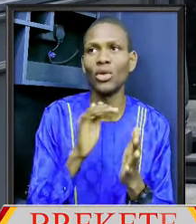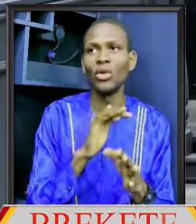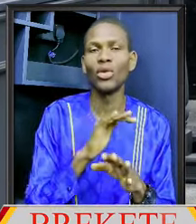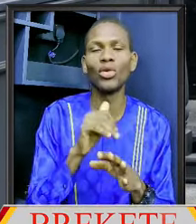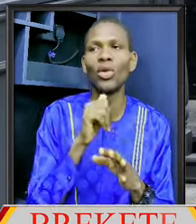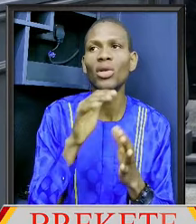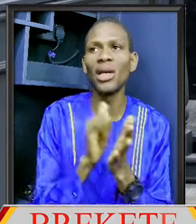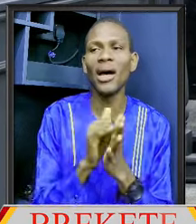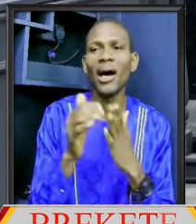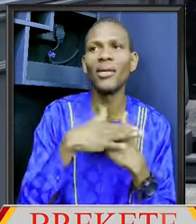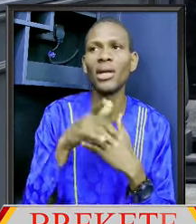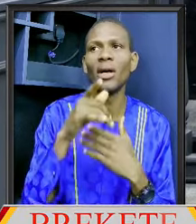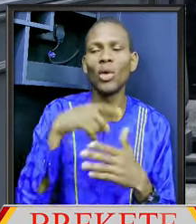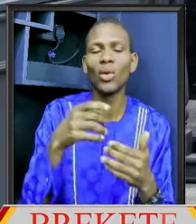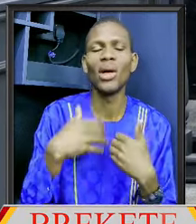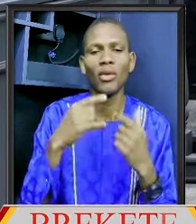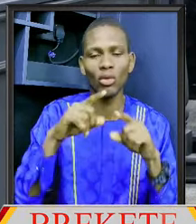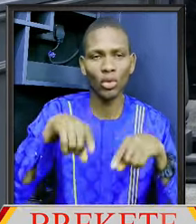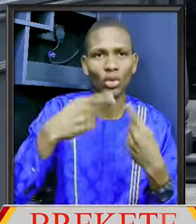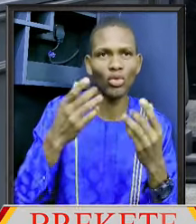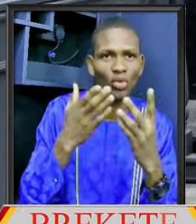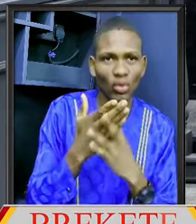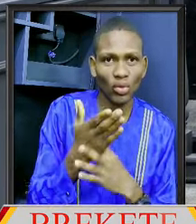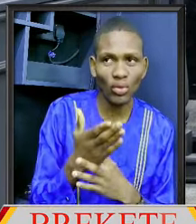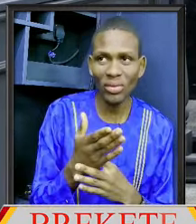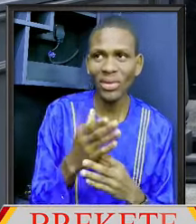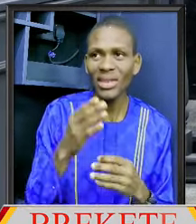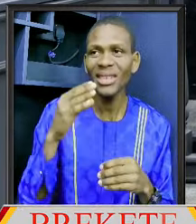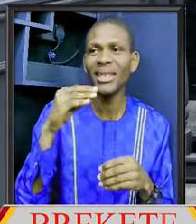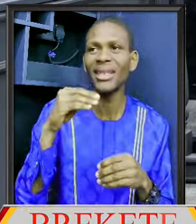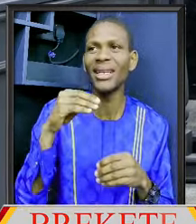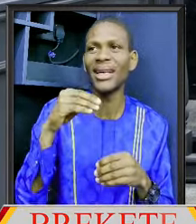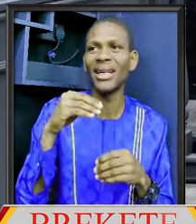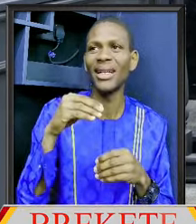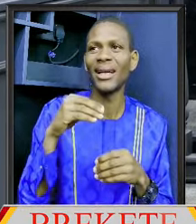after waiting, you don't go through the. Inside Ramadan.